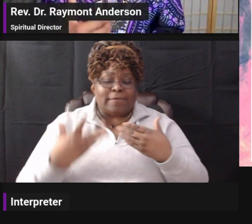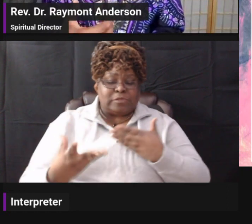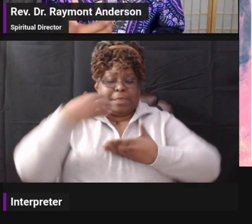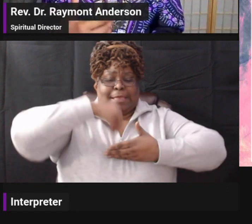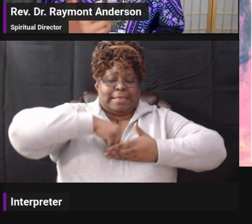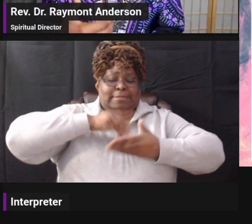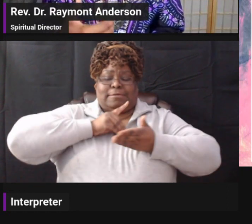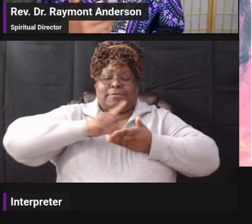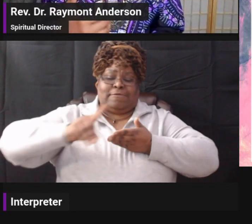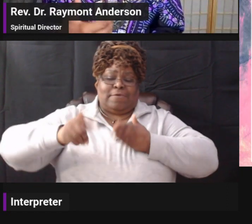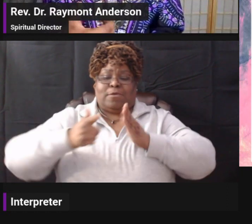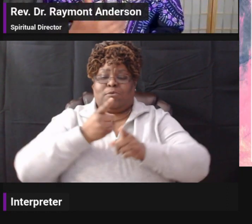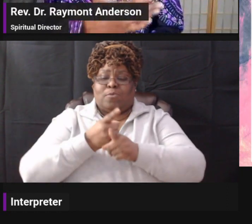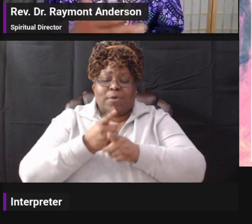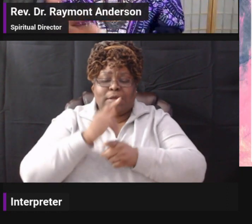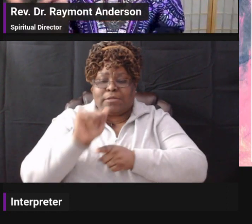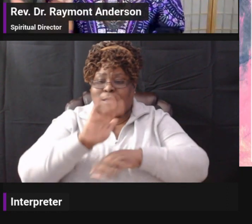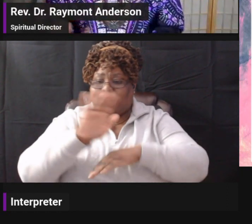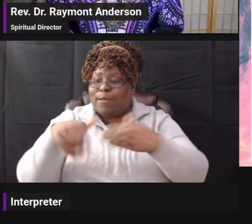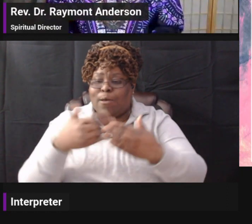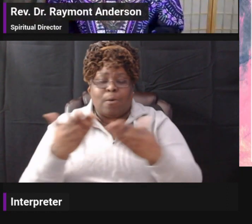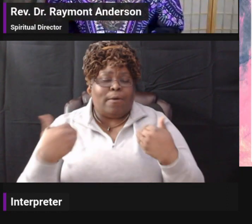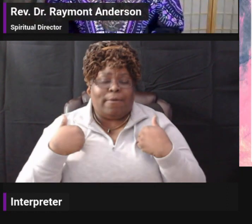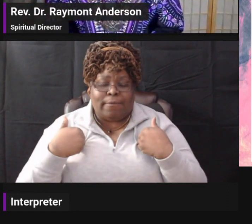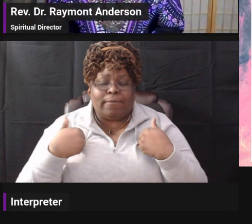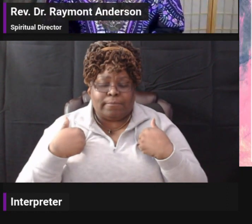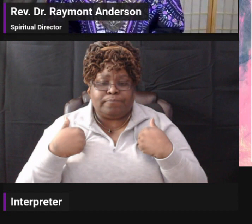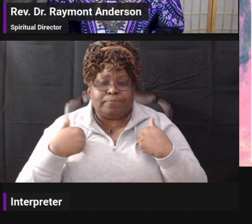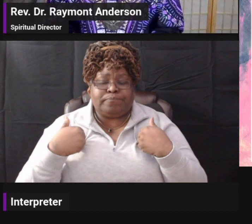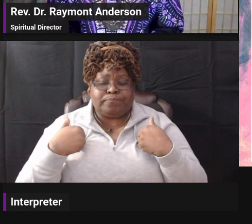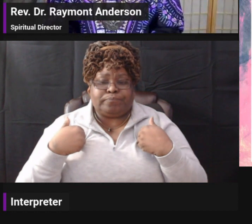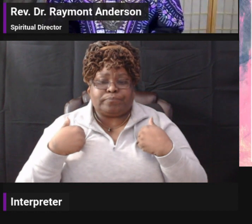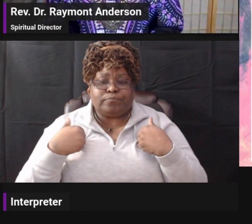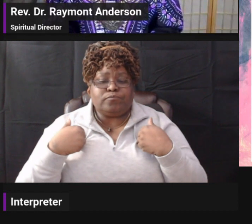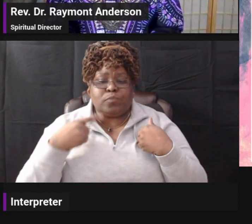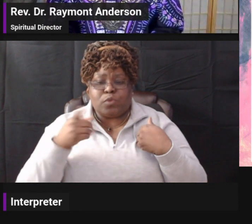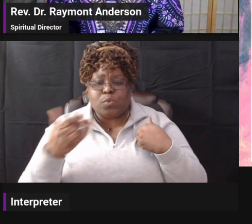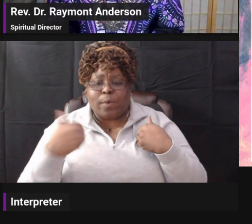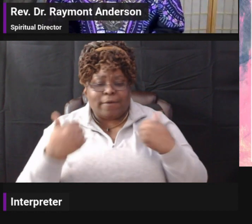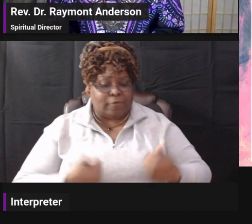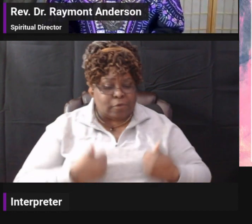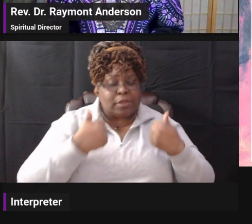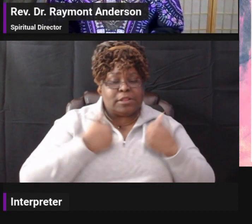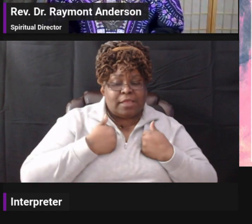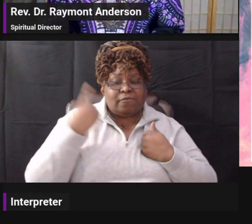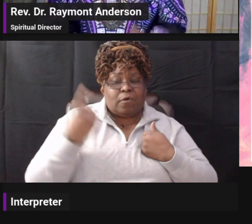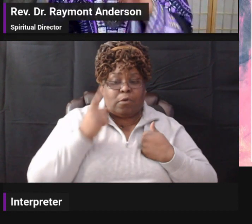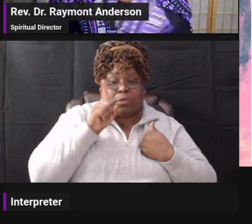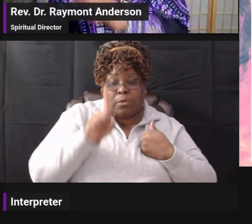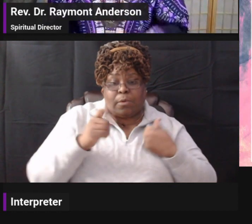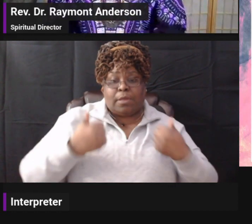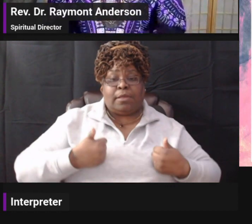certain inalienable divine rights that all possess. Among them,